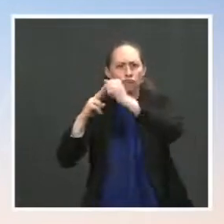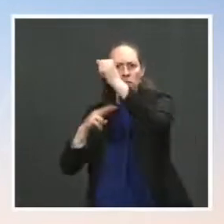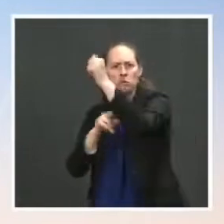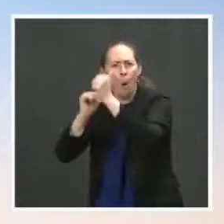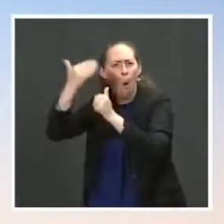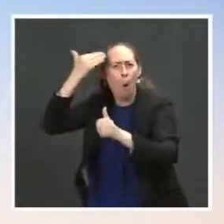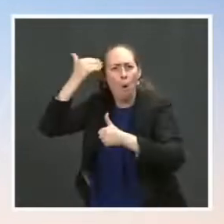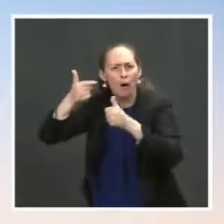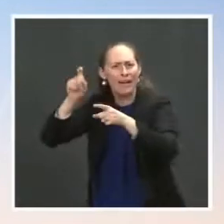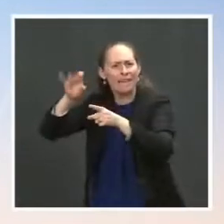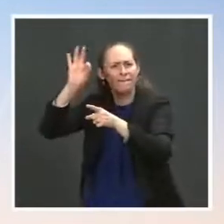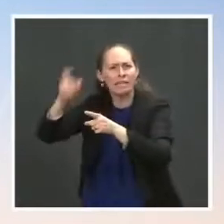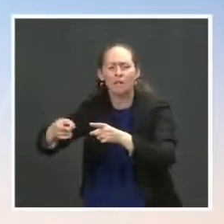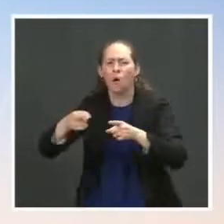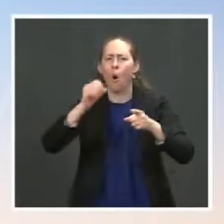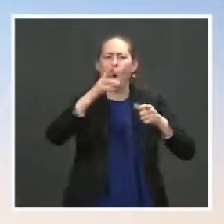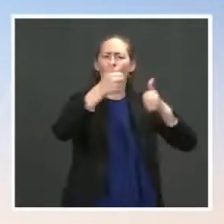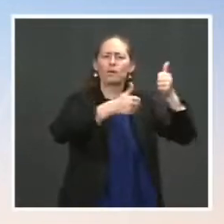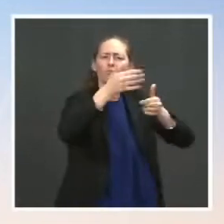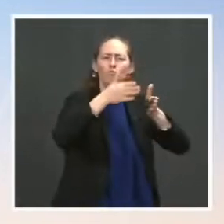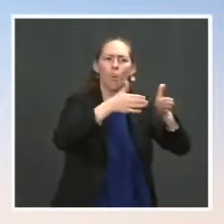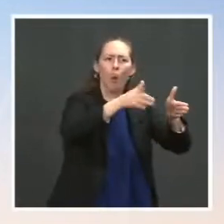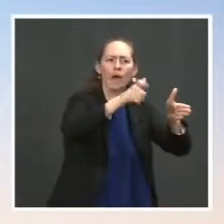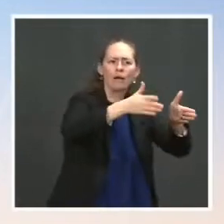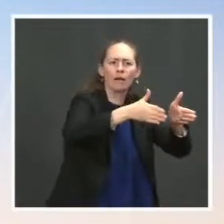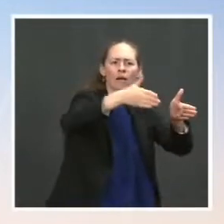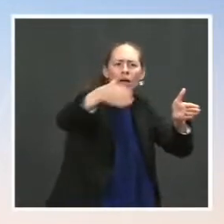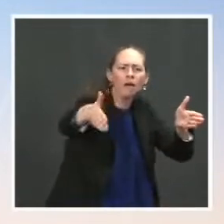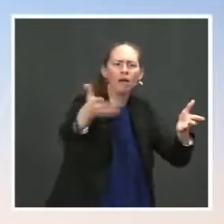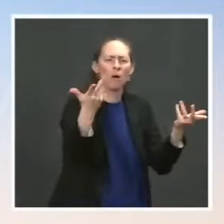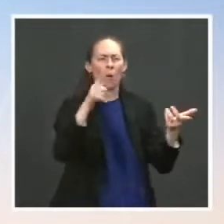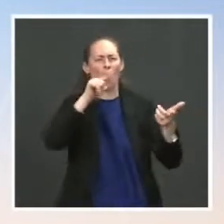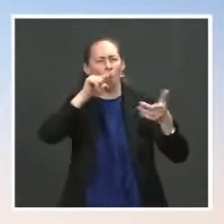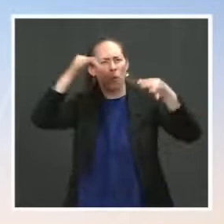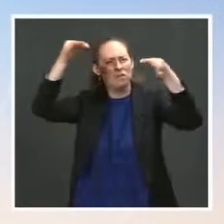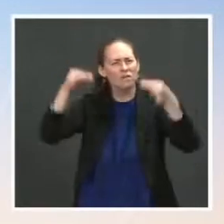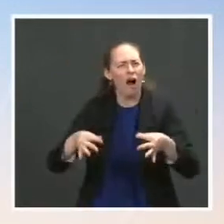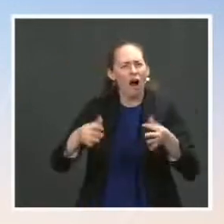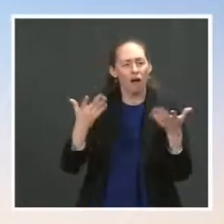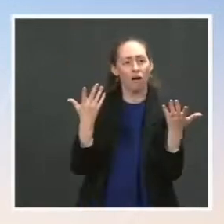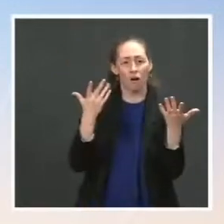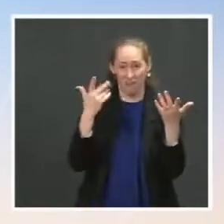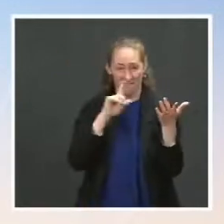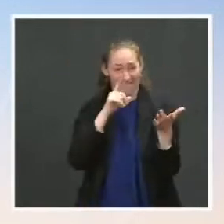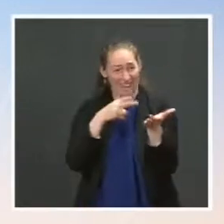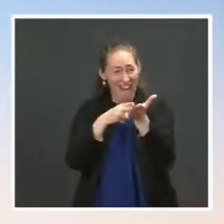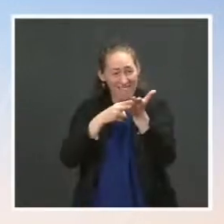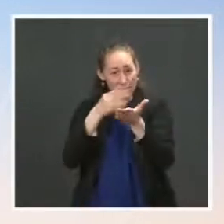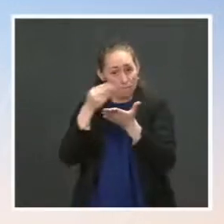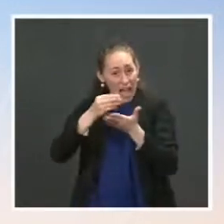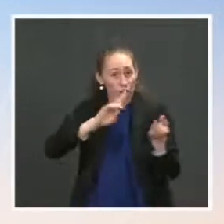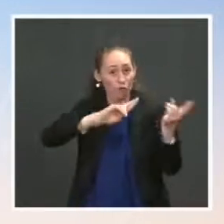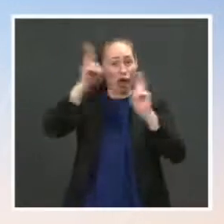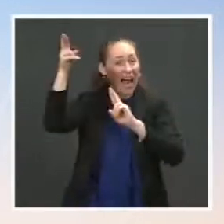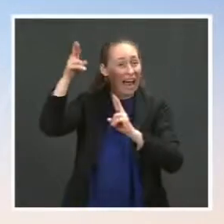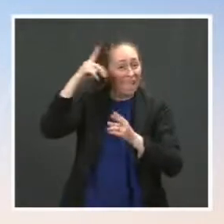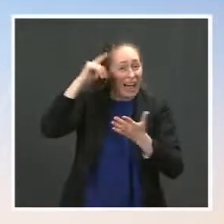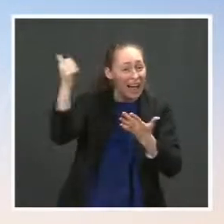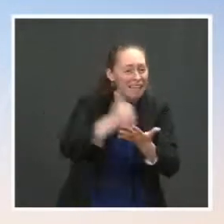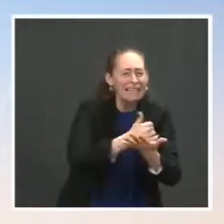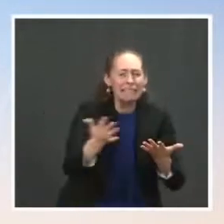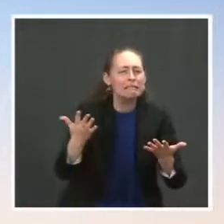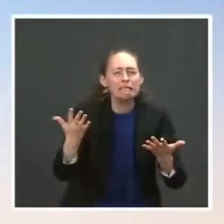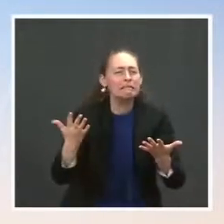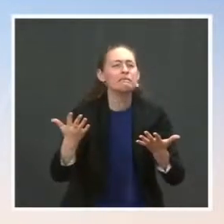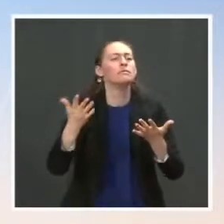widened? You know, there's obviously not enough money to fix everything and to do everything. And so how much of a role do you envision playing, or